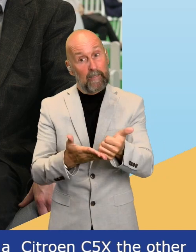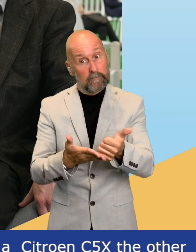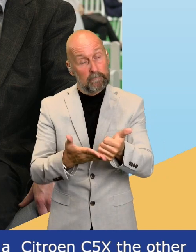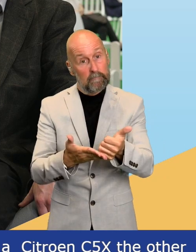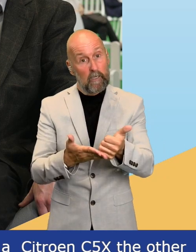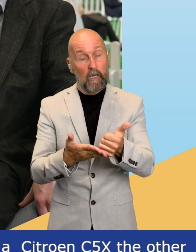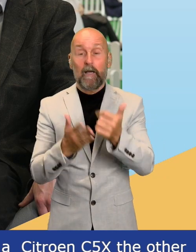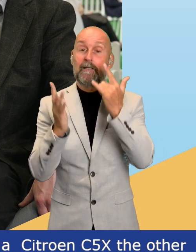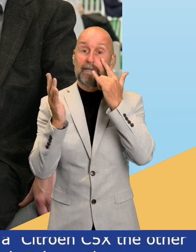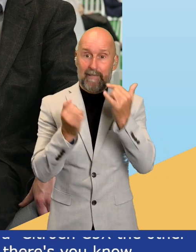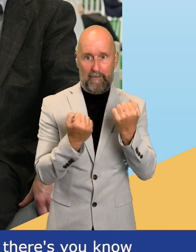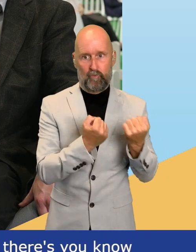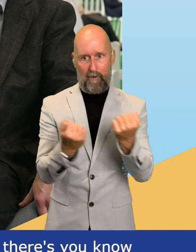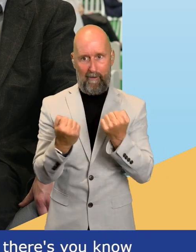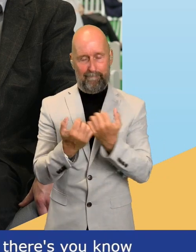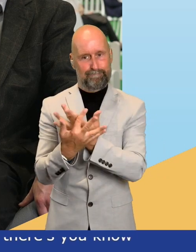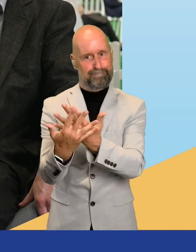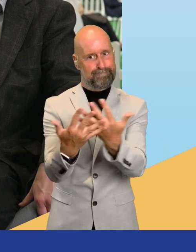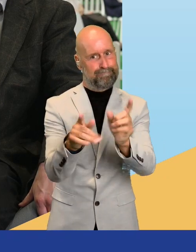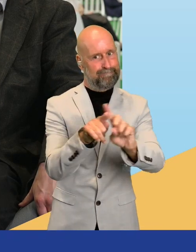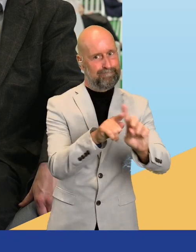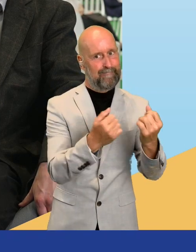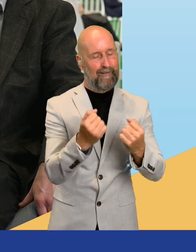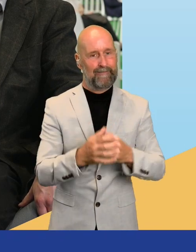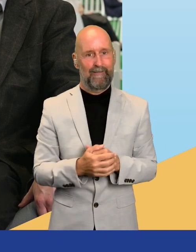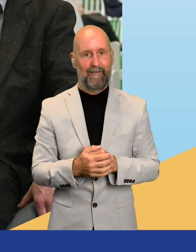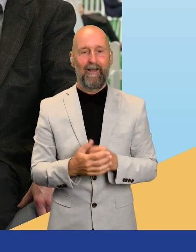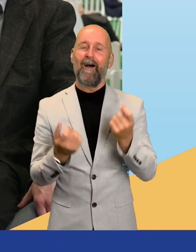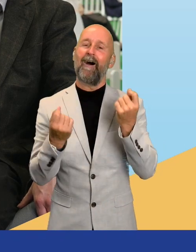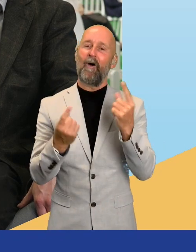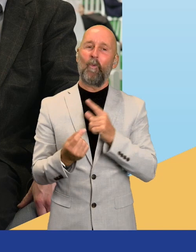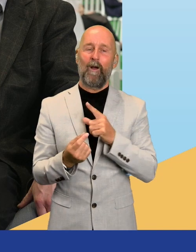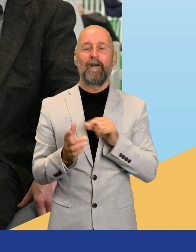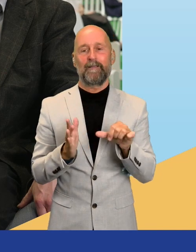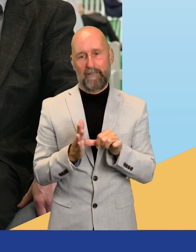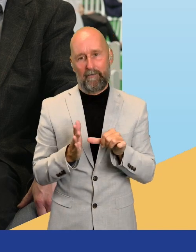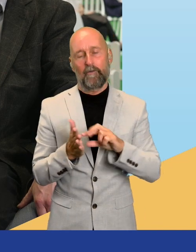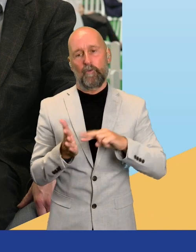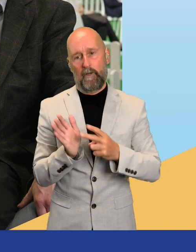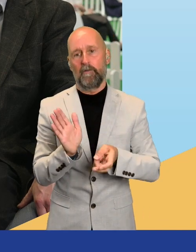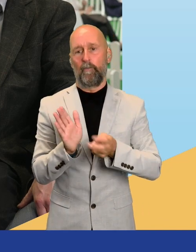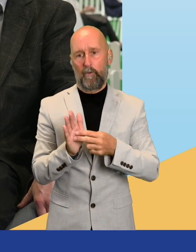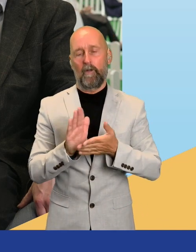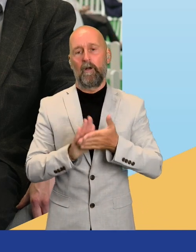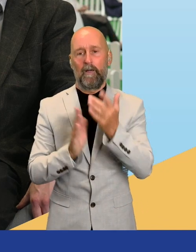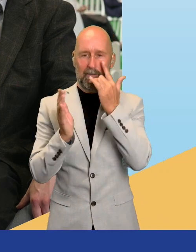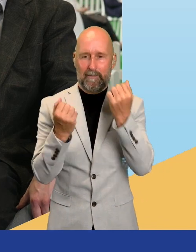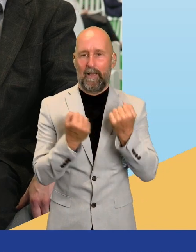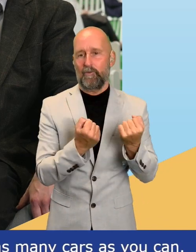out and test drive as many cars as you can. I think a lot of people, I can understand why, because sometimes it's quite difficult to arrange a test drive,